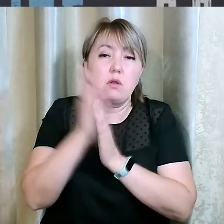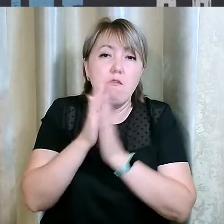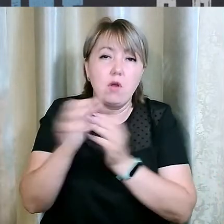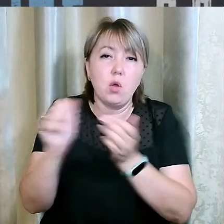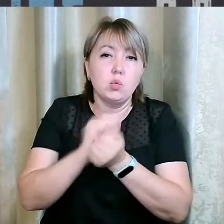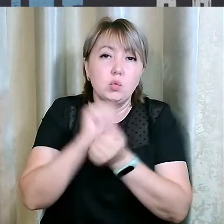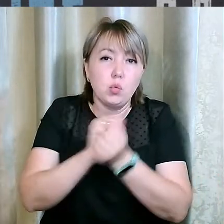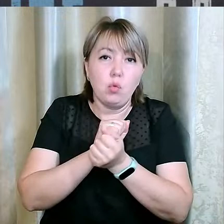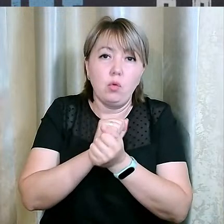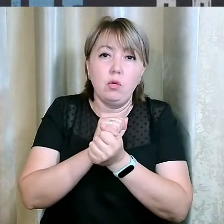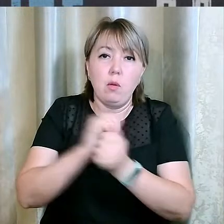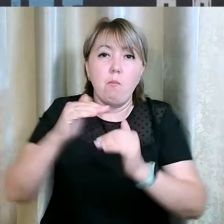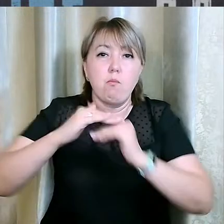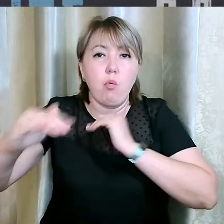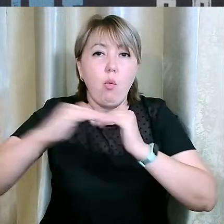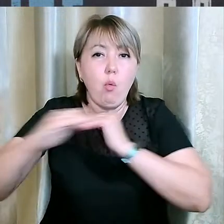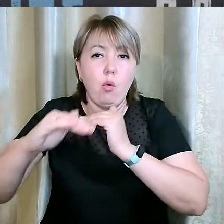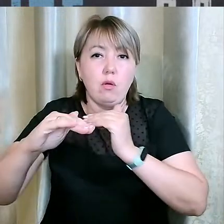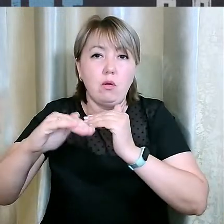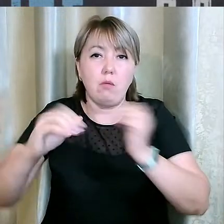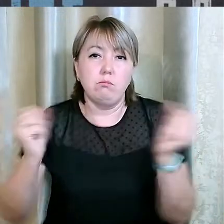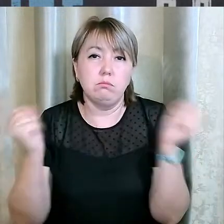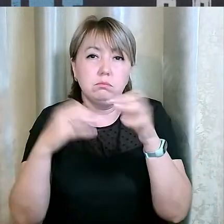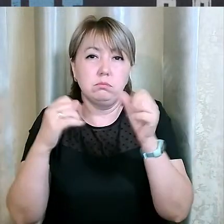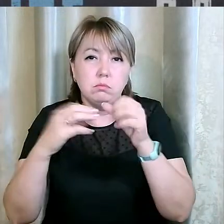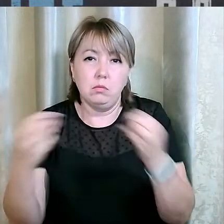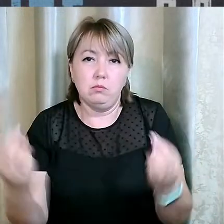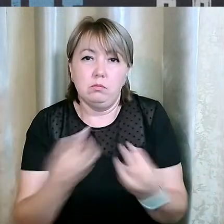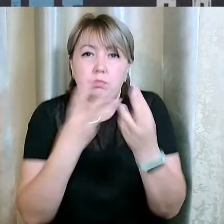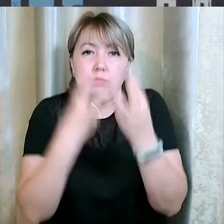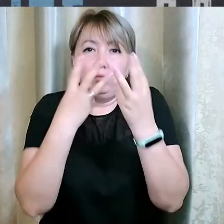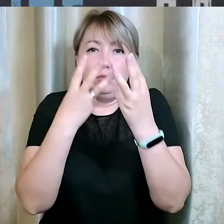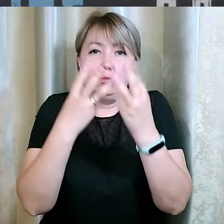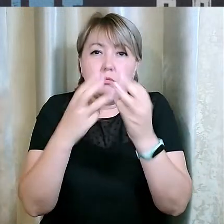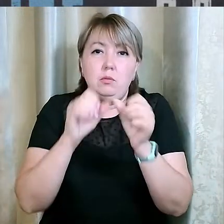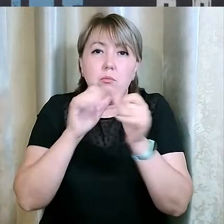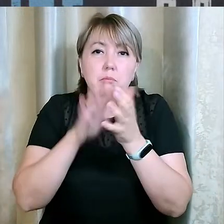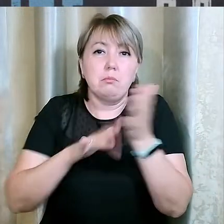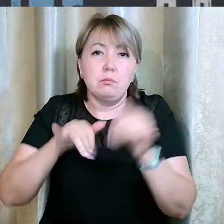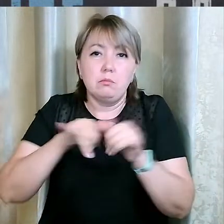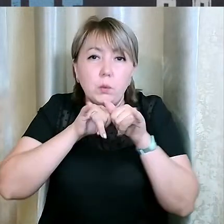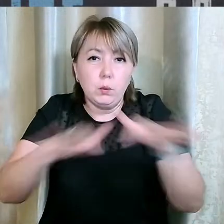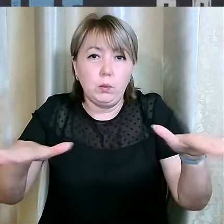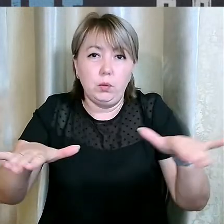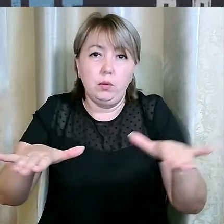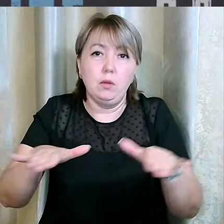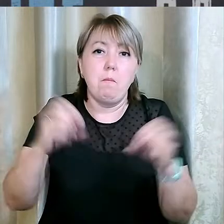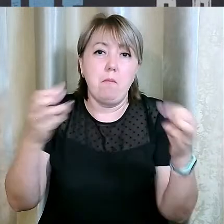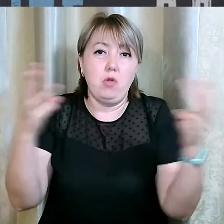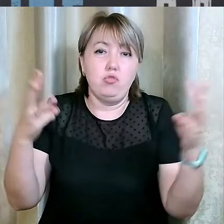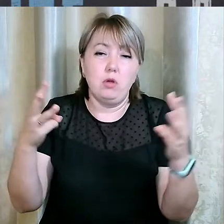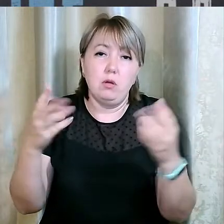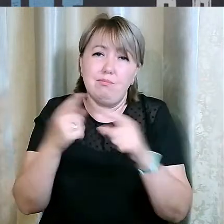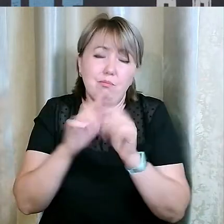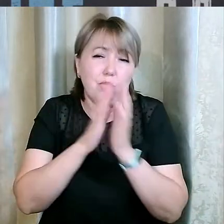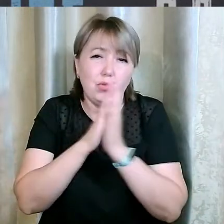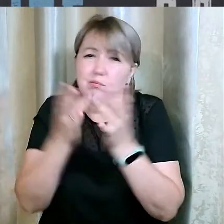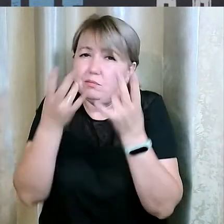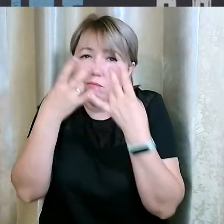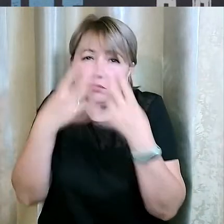Because of, for example, trying to destroy the dried